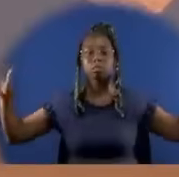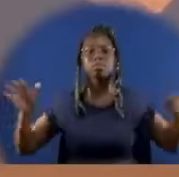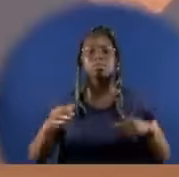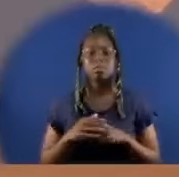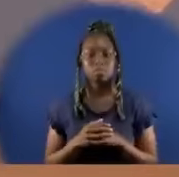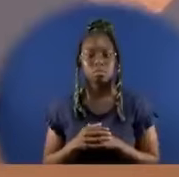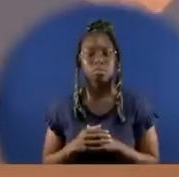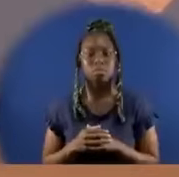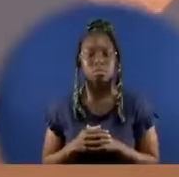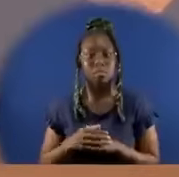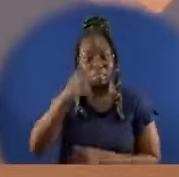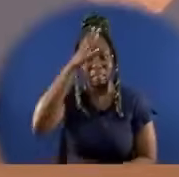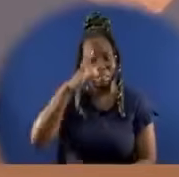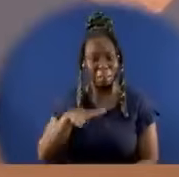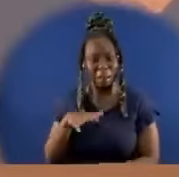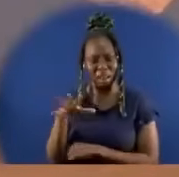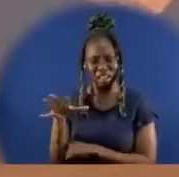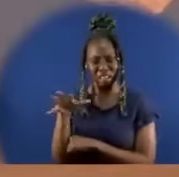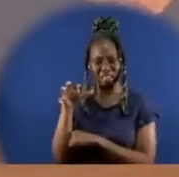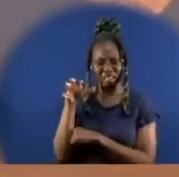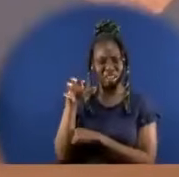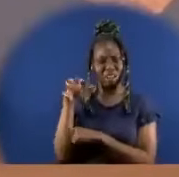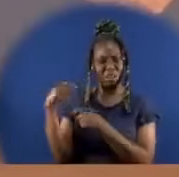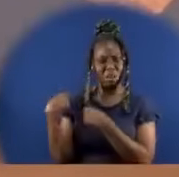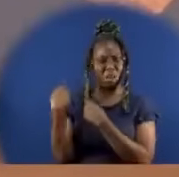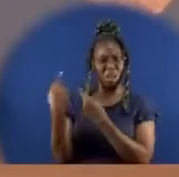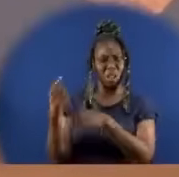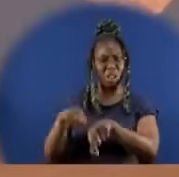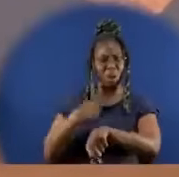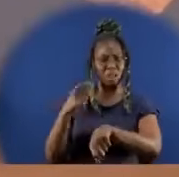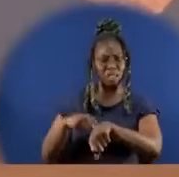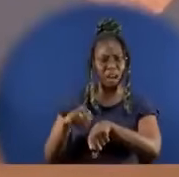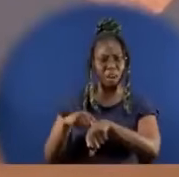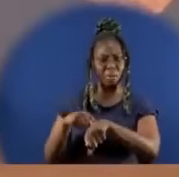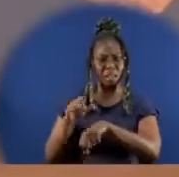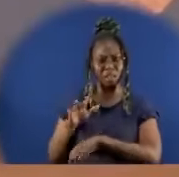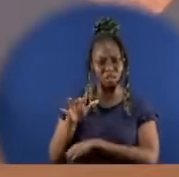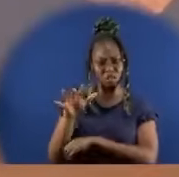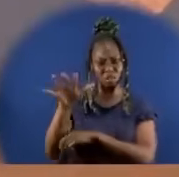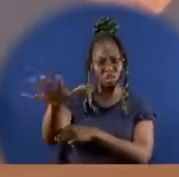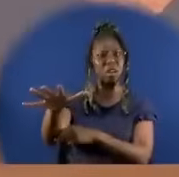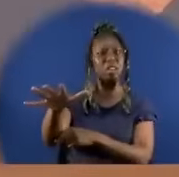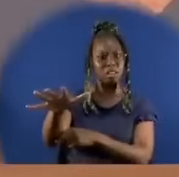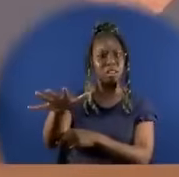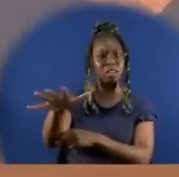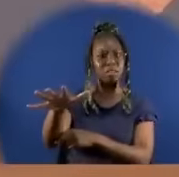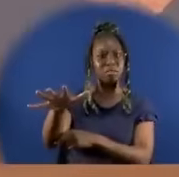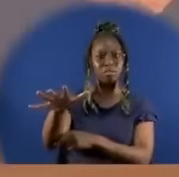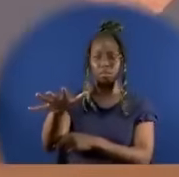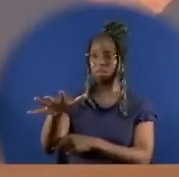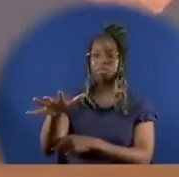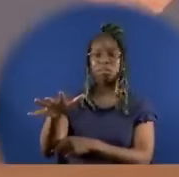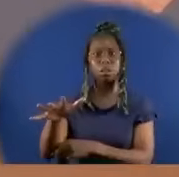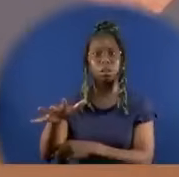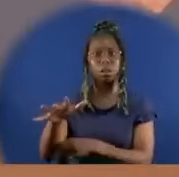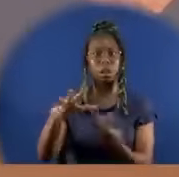And when the man who had a shriveled hand for an extended period of time stretched out his hand, your Bible says his hand was